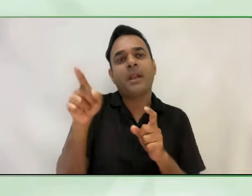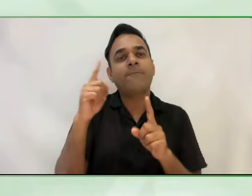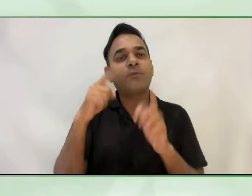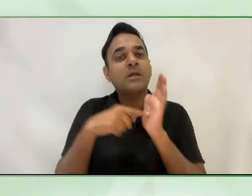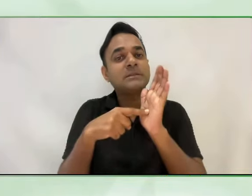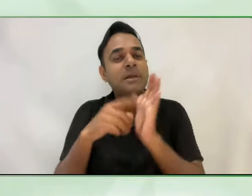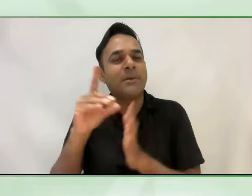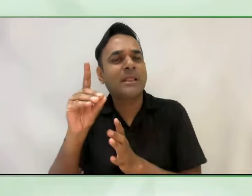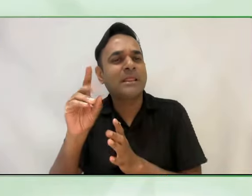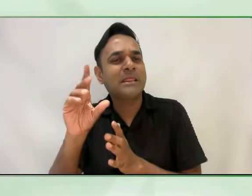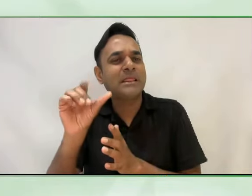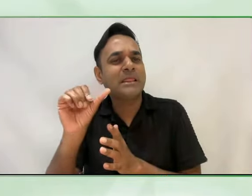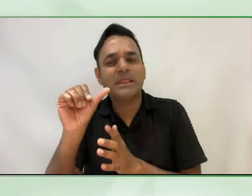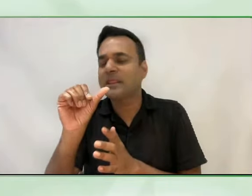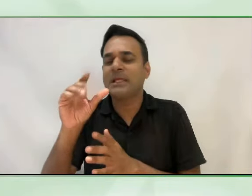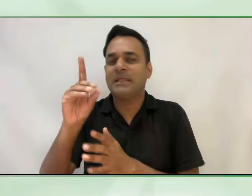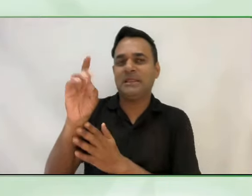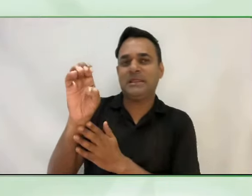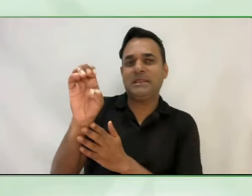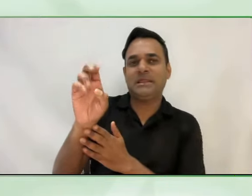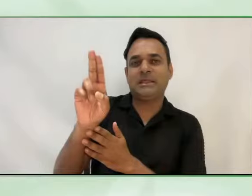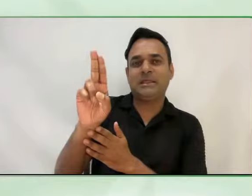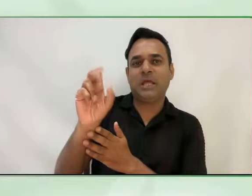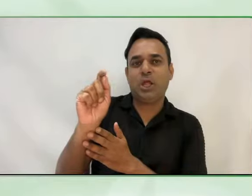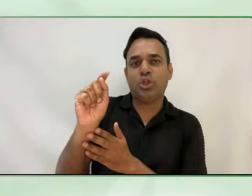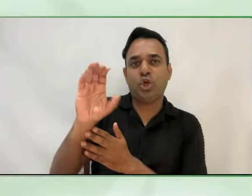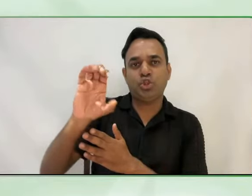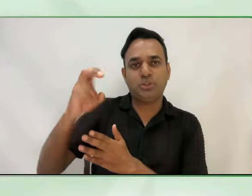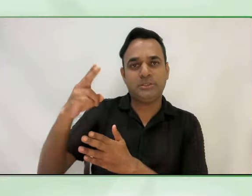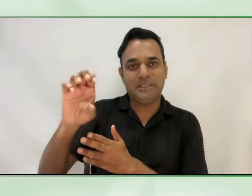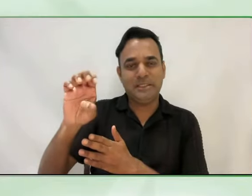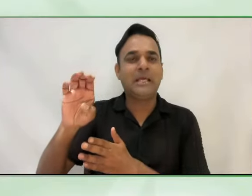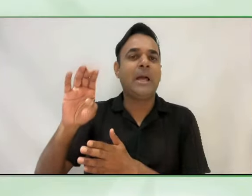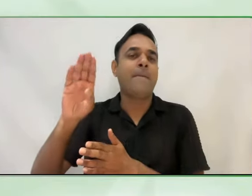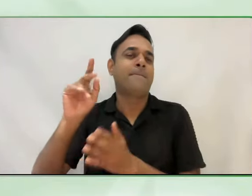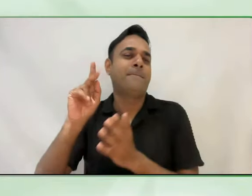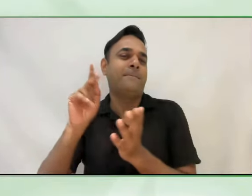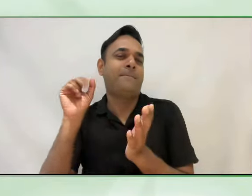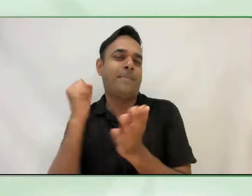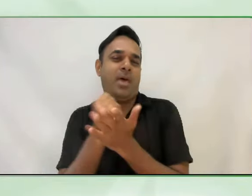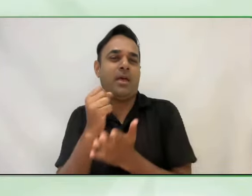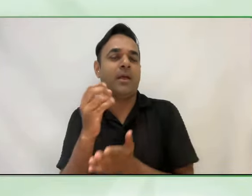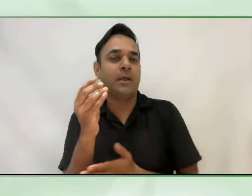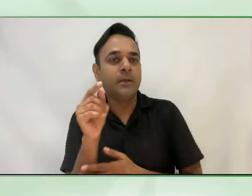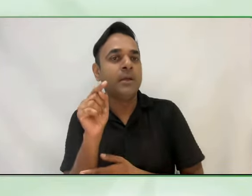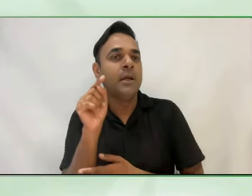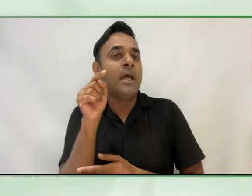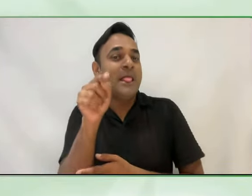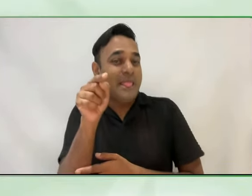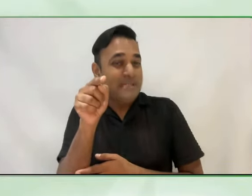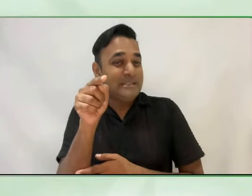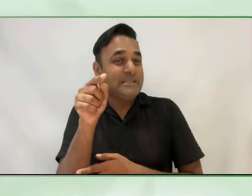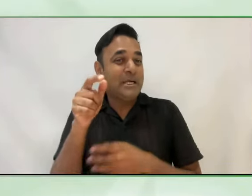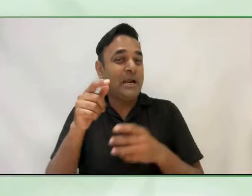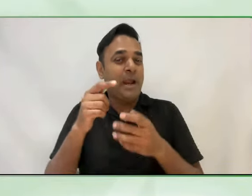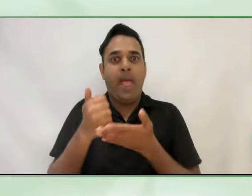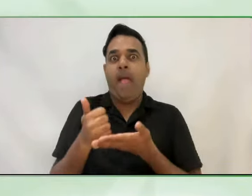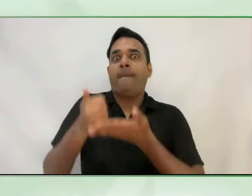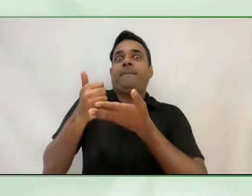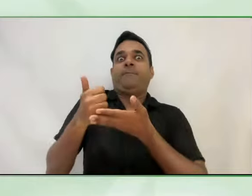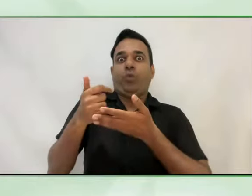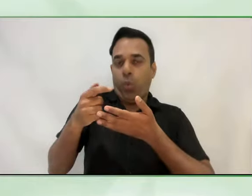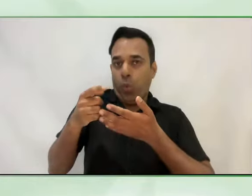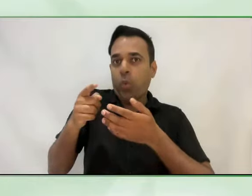enables us to support employers to understand how they can sort of maximally reap the benefits of neurodiversity